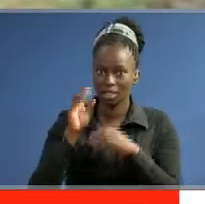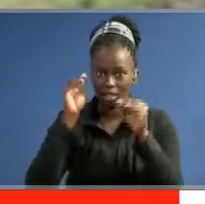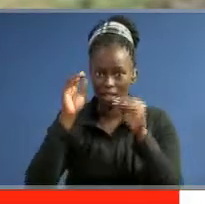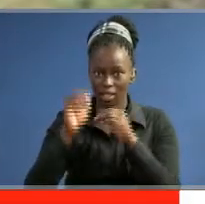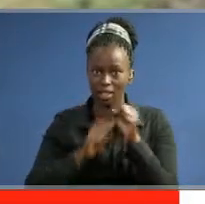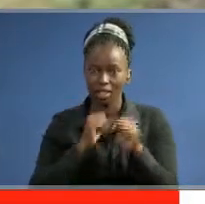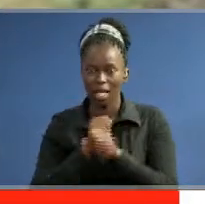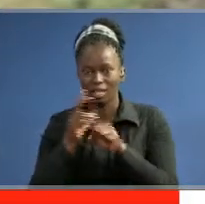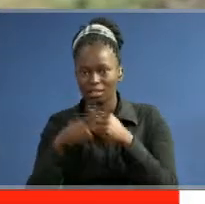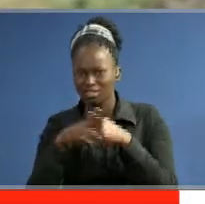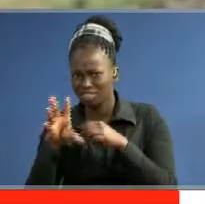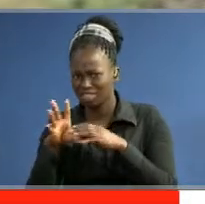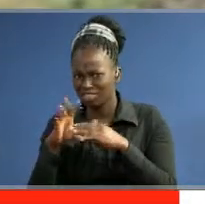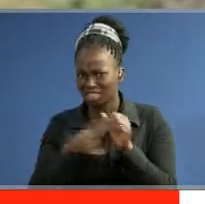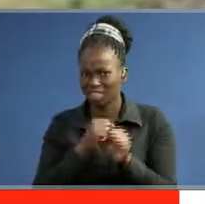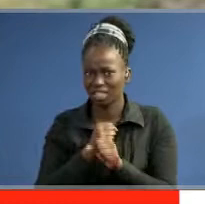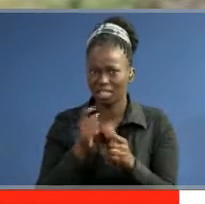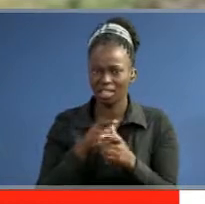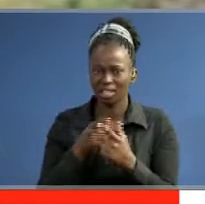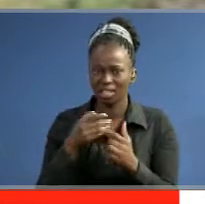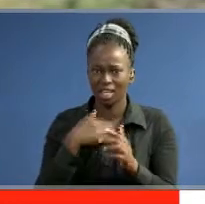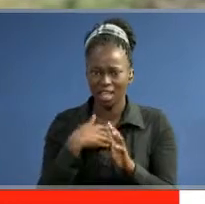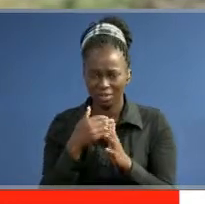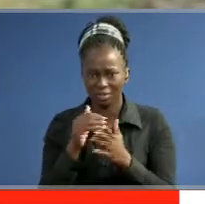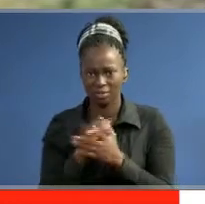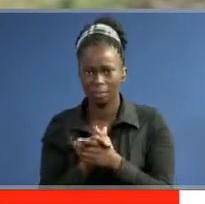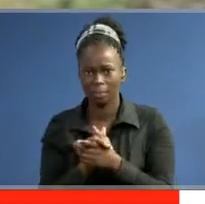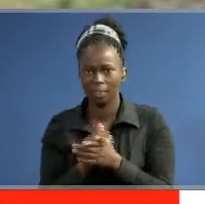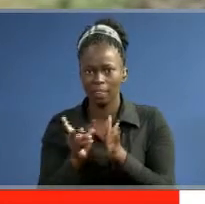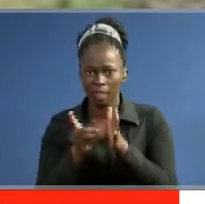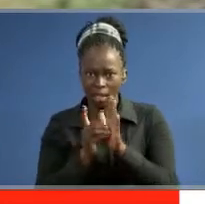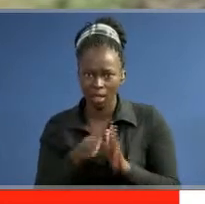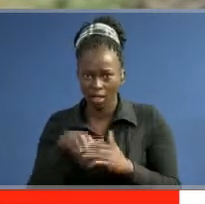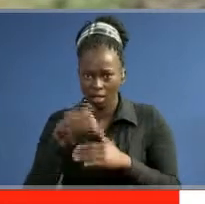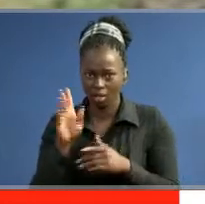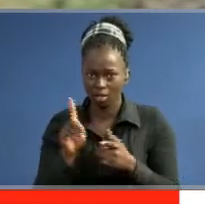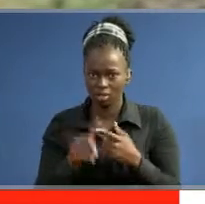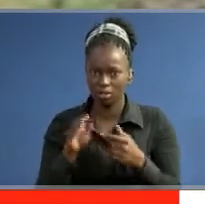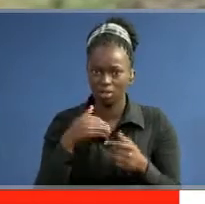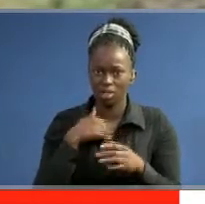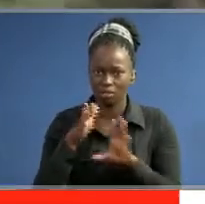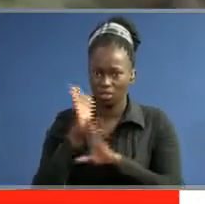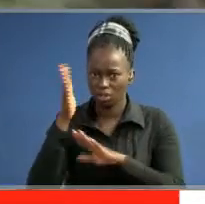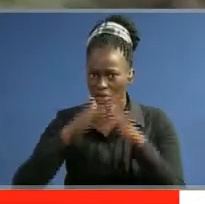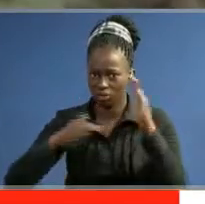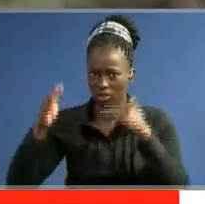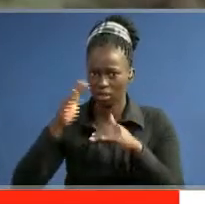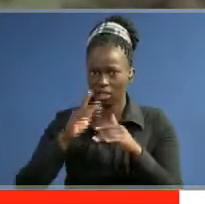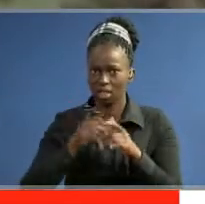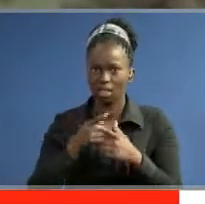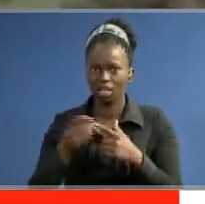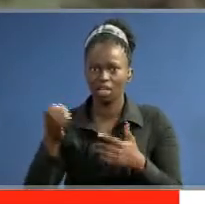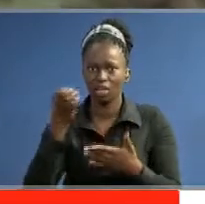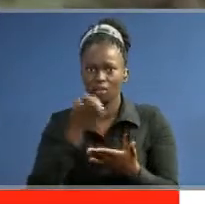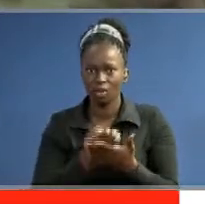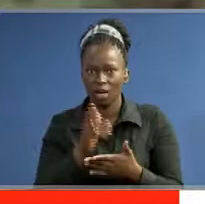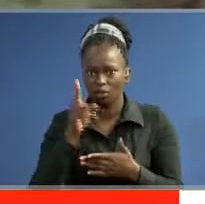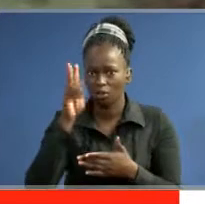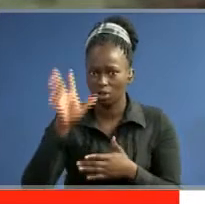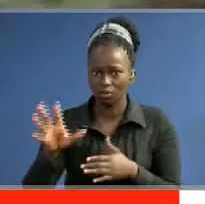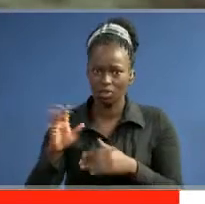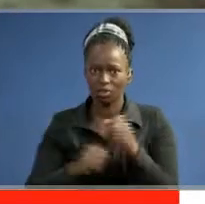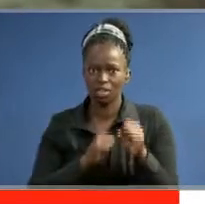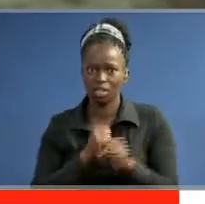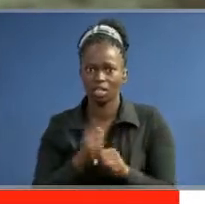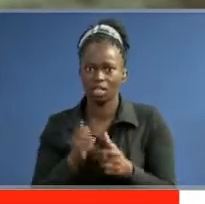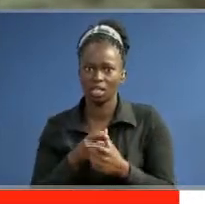55 years, and the man went up, proceeded up to university. You cannot be a brilliant at 45 years, then